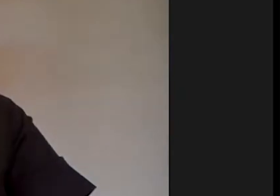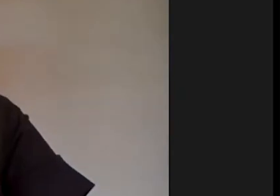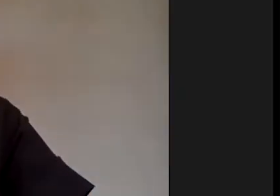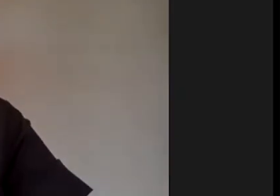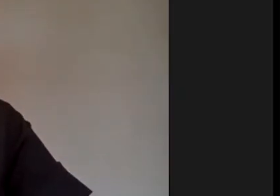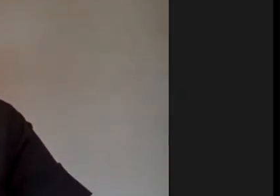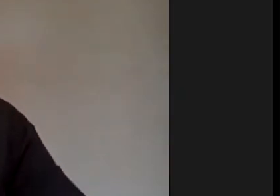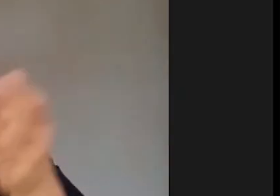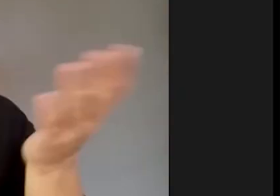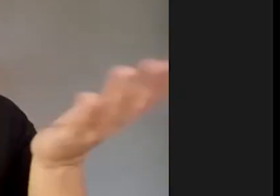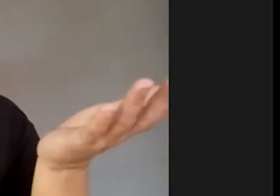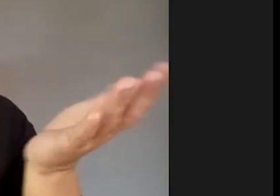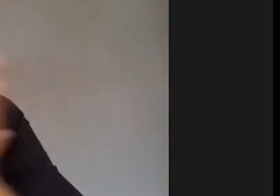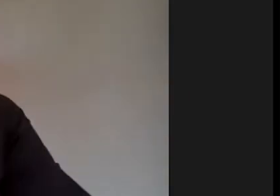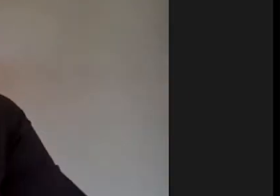house.